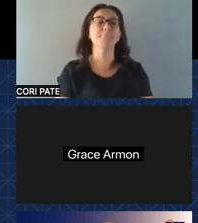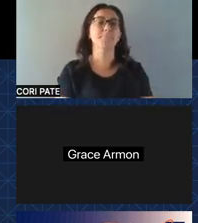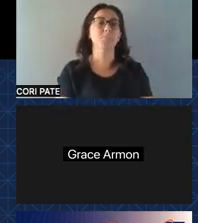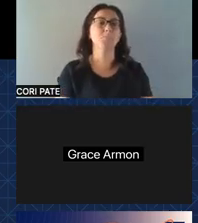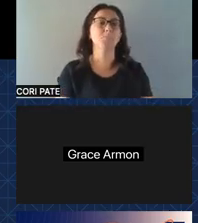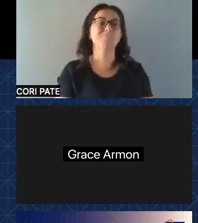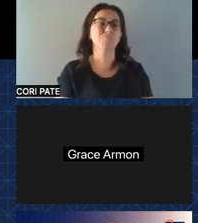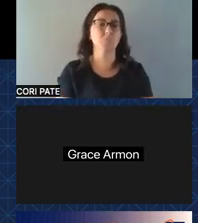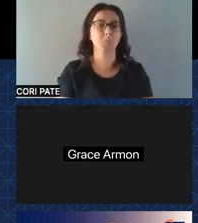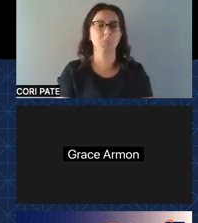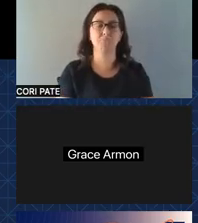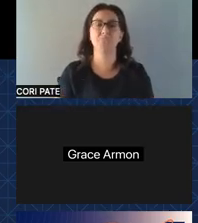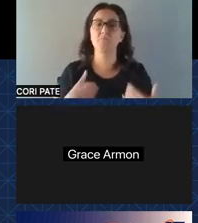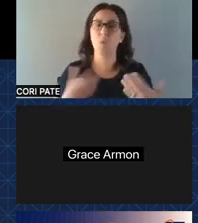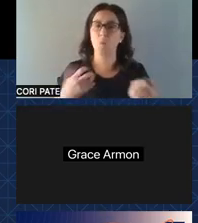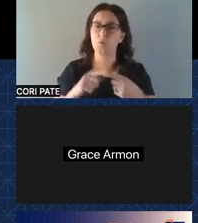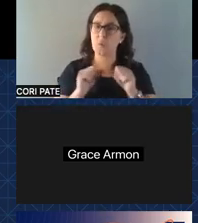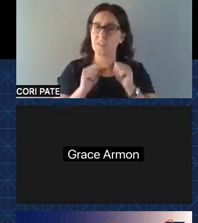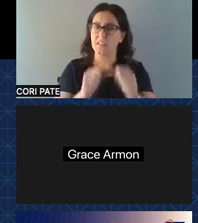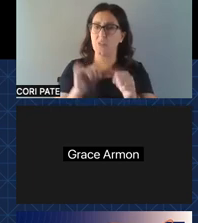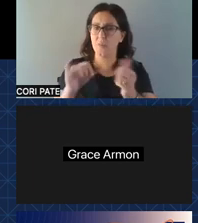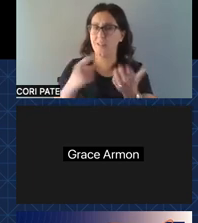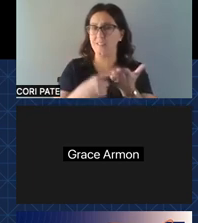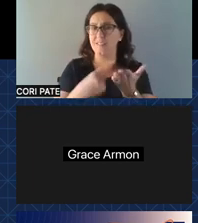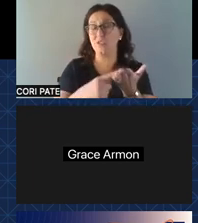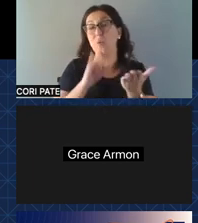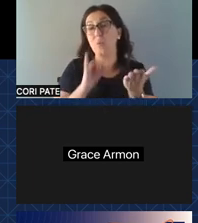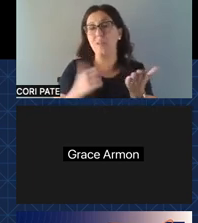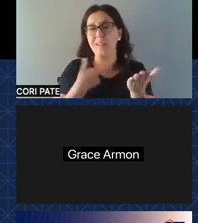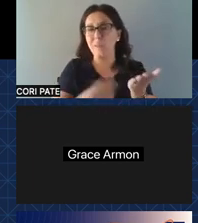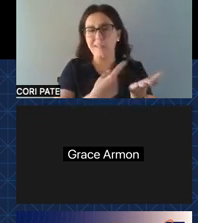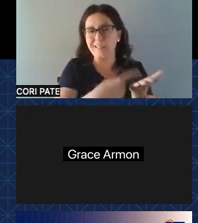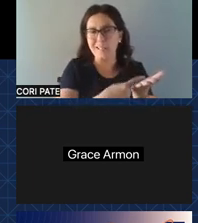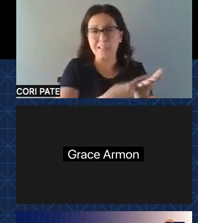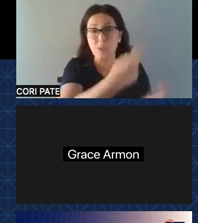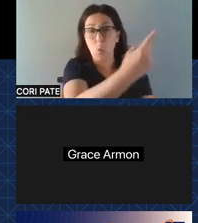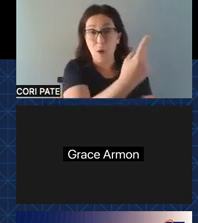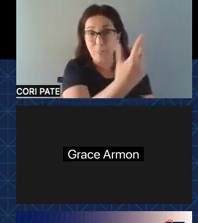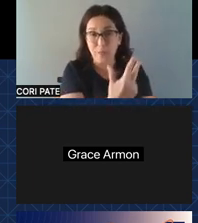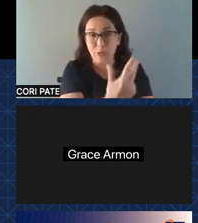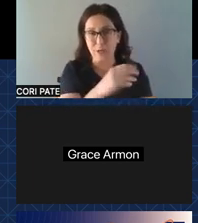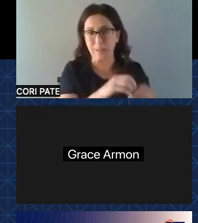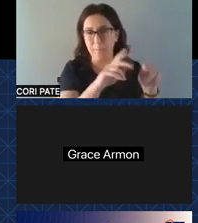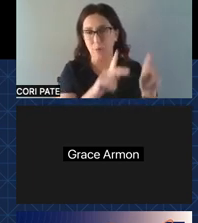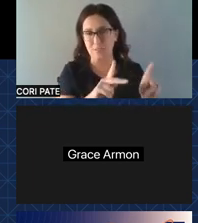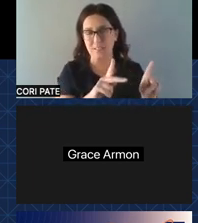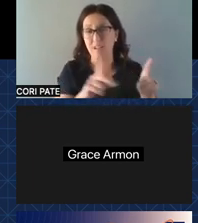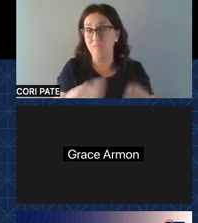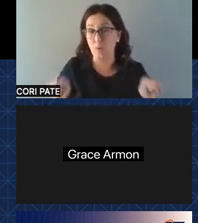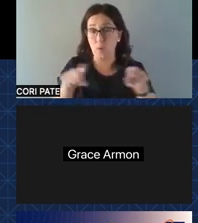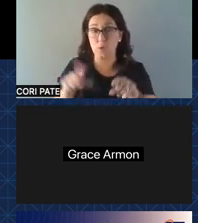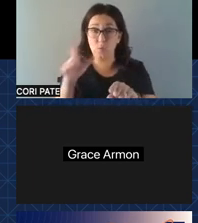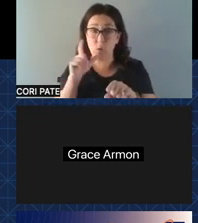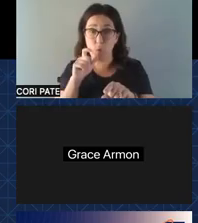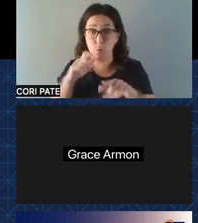to continue this discussion. We were only able to cover probably 1/3 of it. And for those of you who are not there,